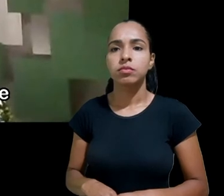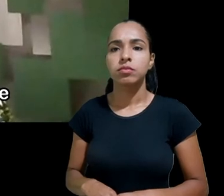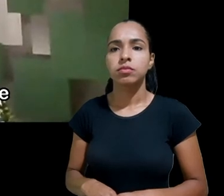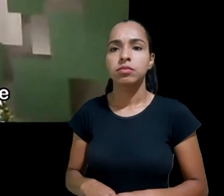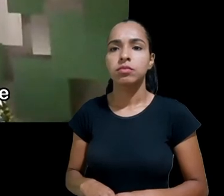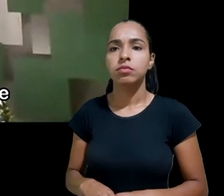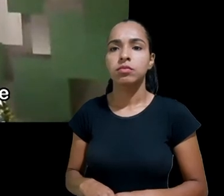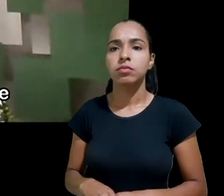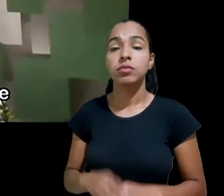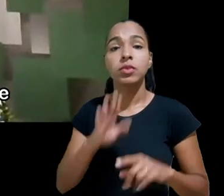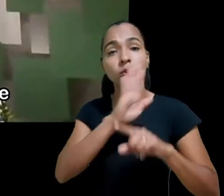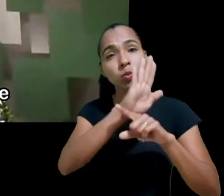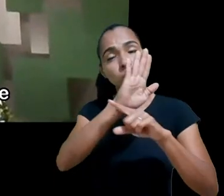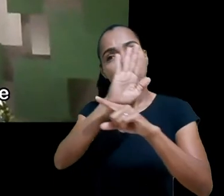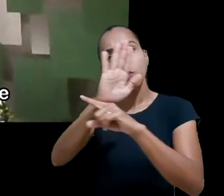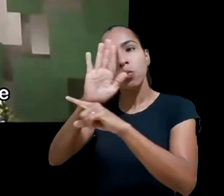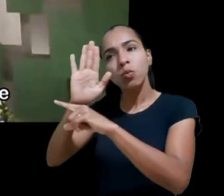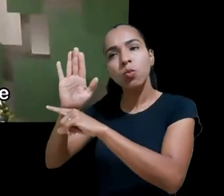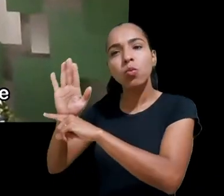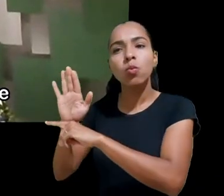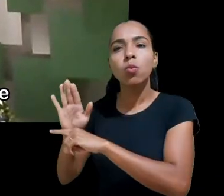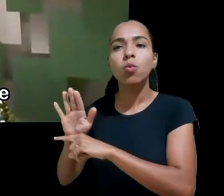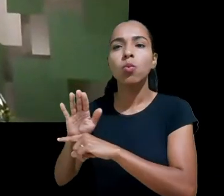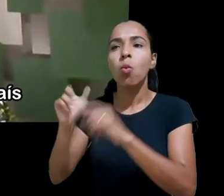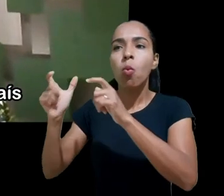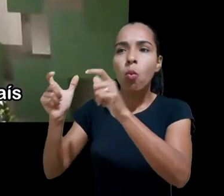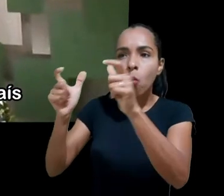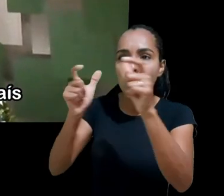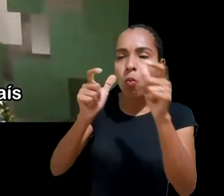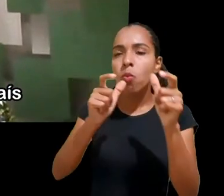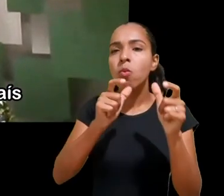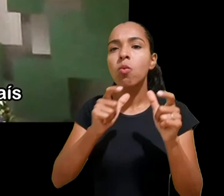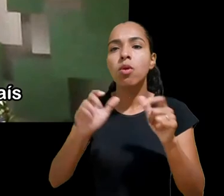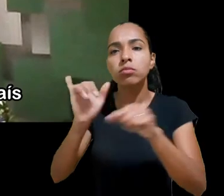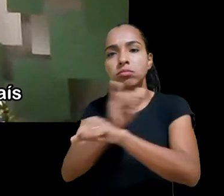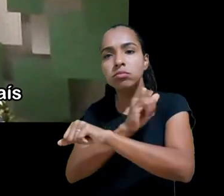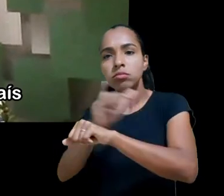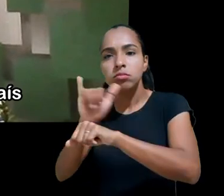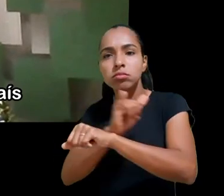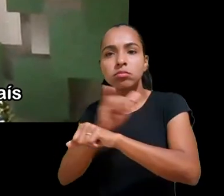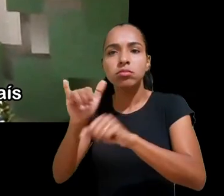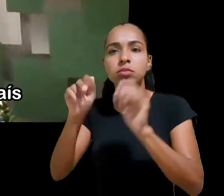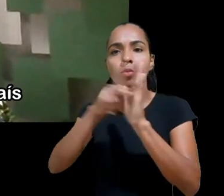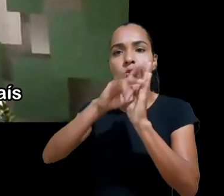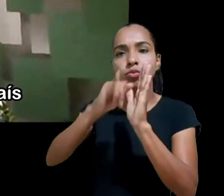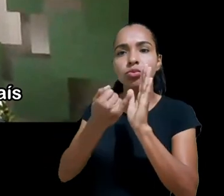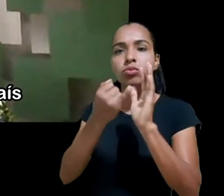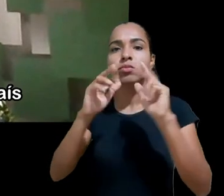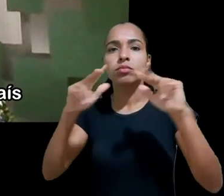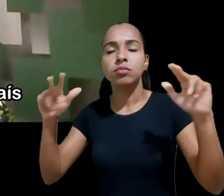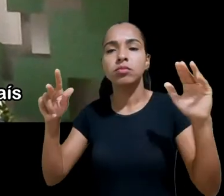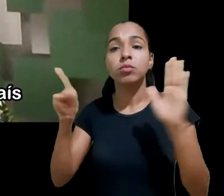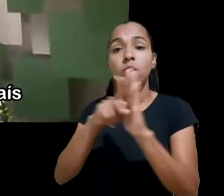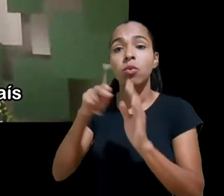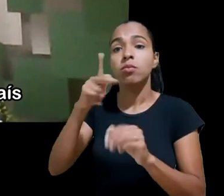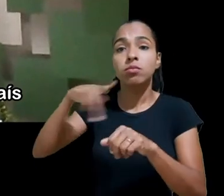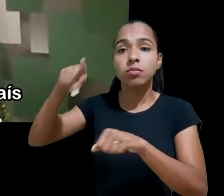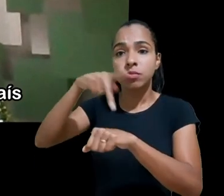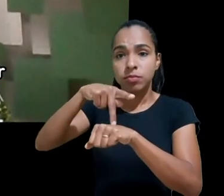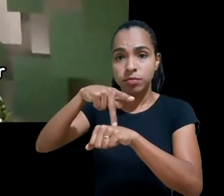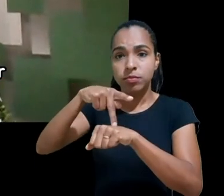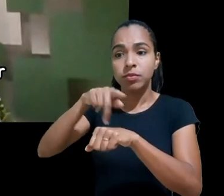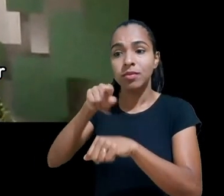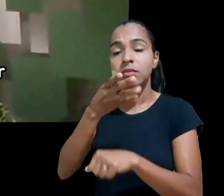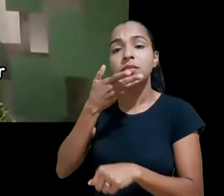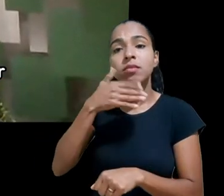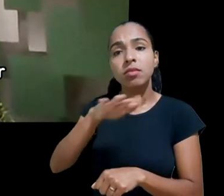will help the the region or the continent in their country specific designs of uh frame